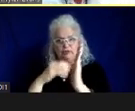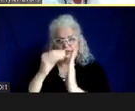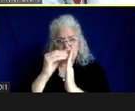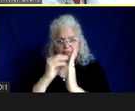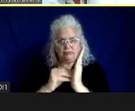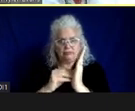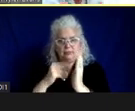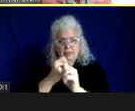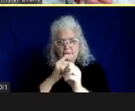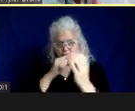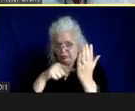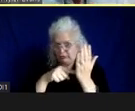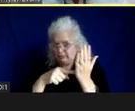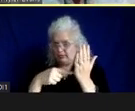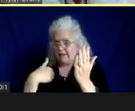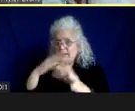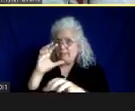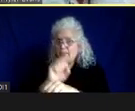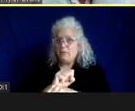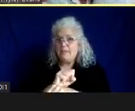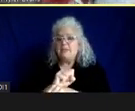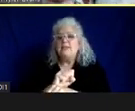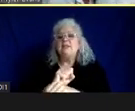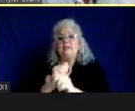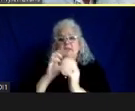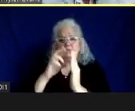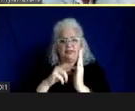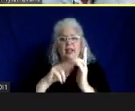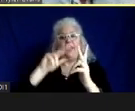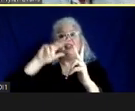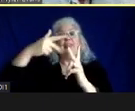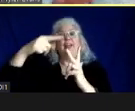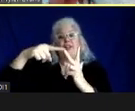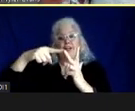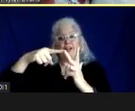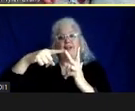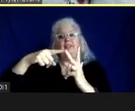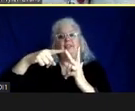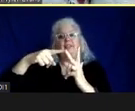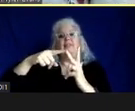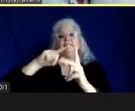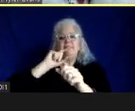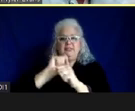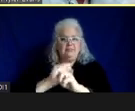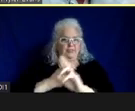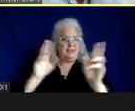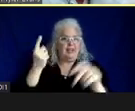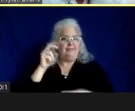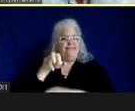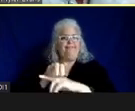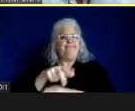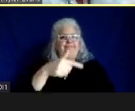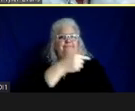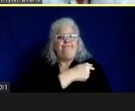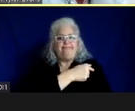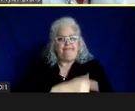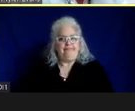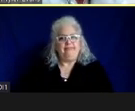then the third step is you go to get your vaccination. So you walk through this line, and you get your vaccination. Next slide.